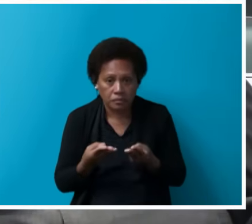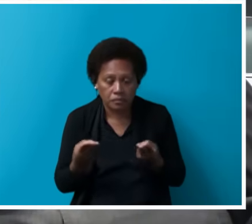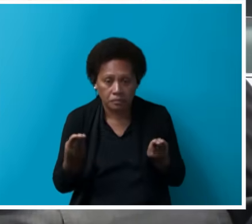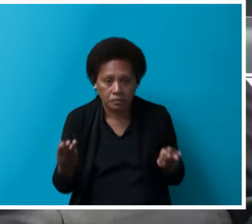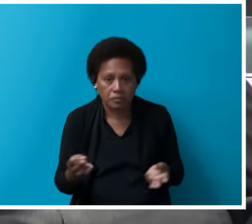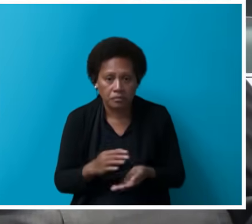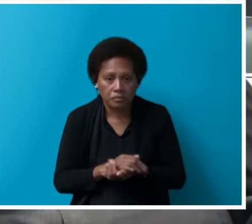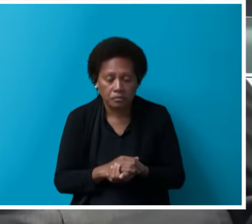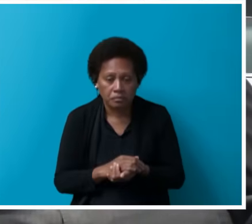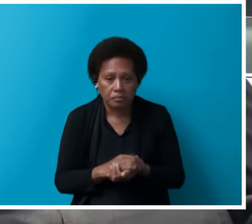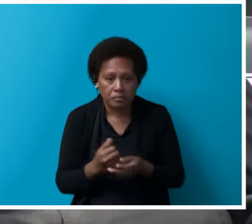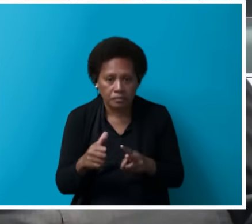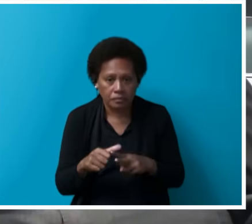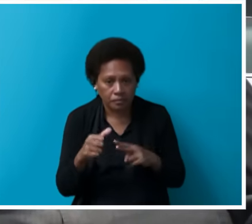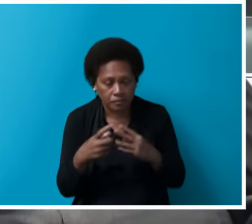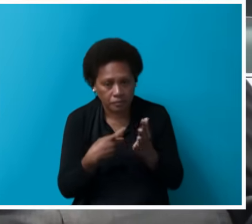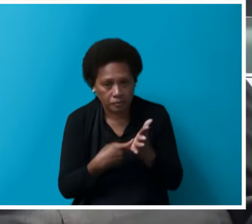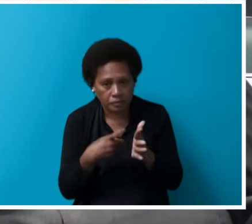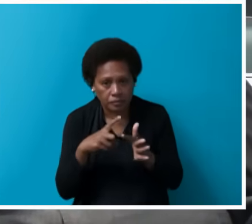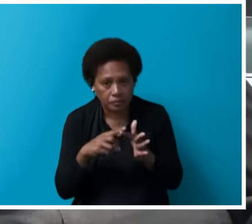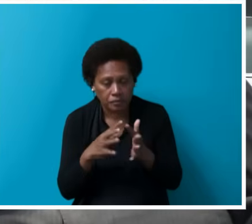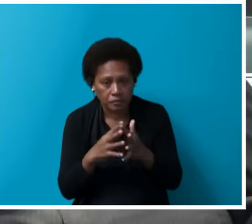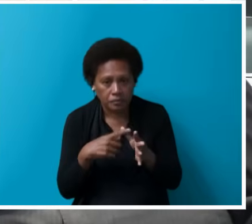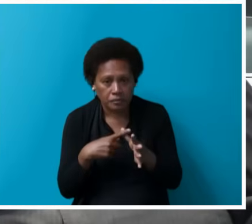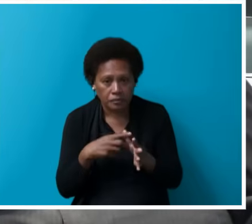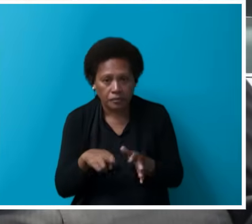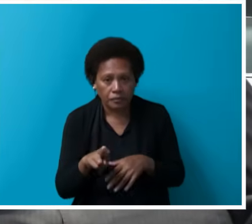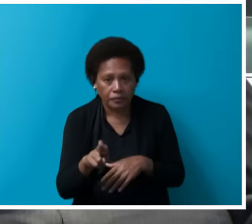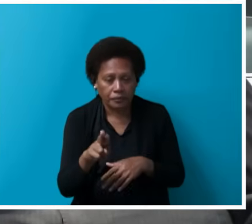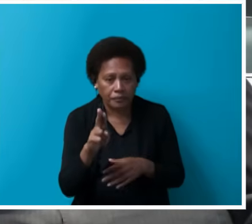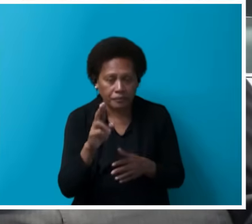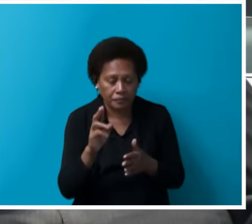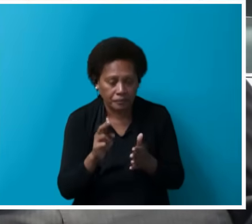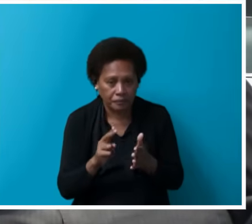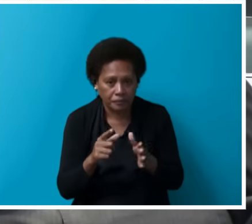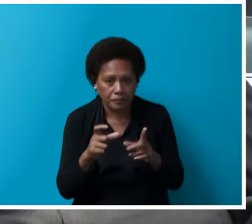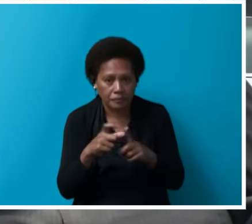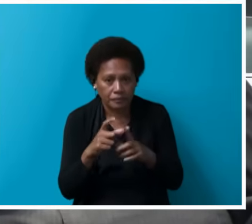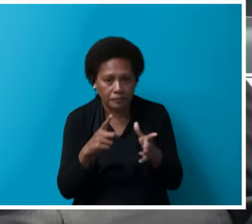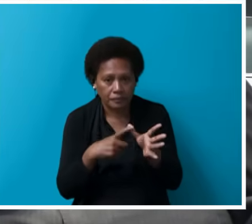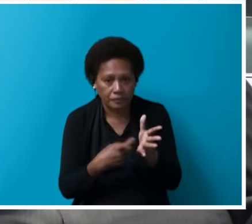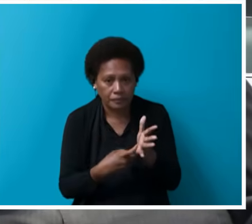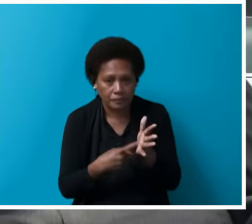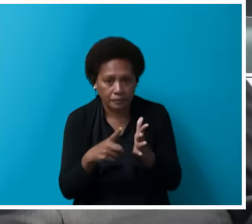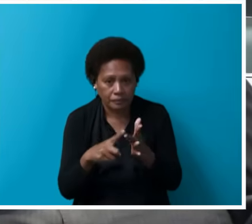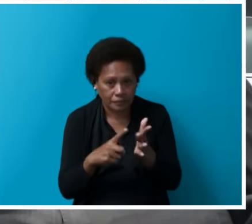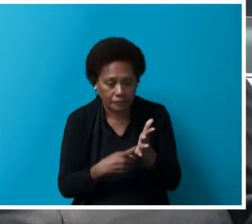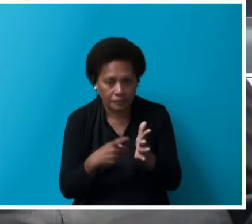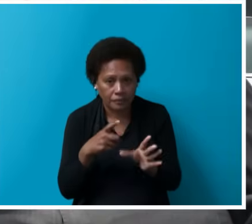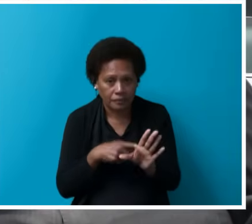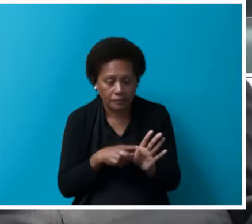we know the story of Rewa Dairy. I don't want to get into that. They simply add salt, so they get these